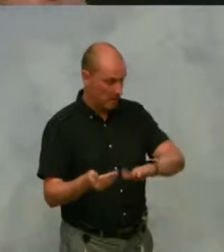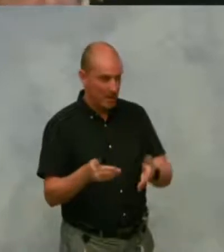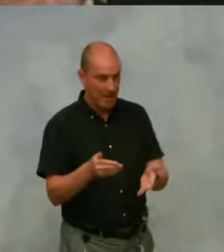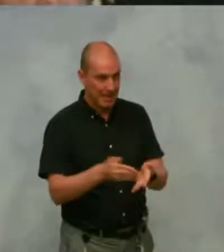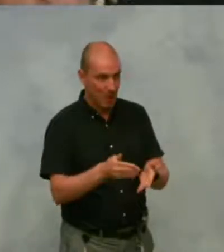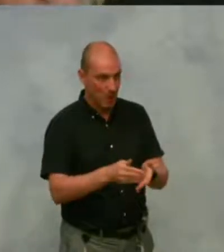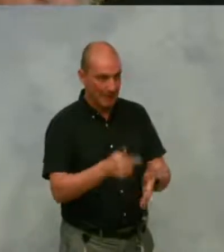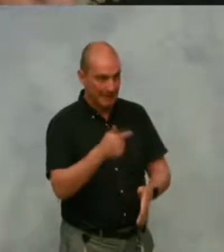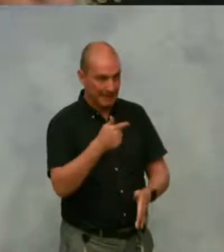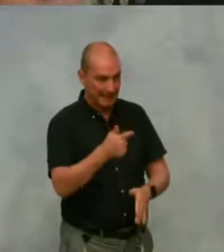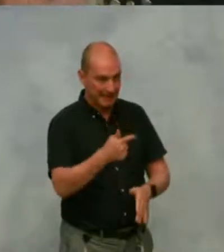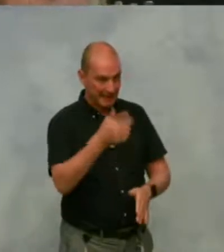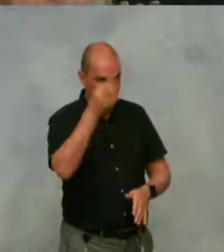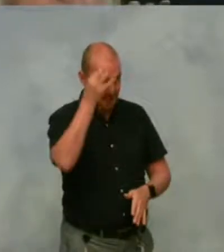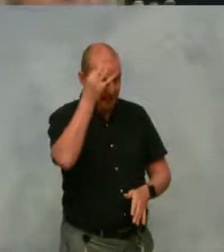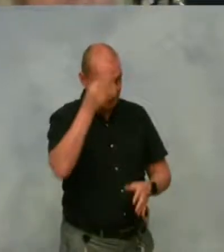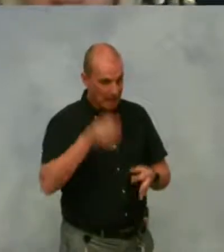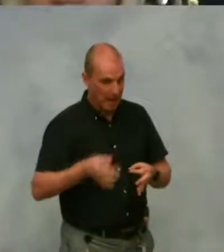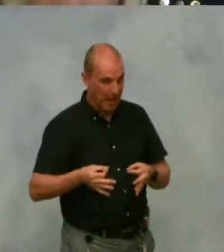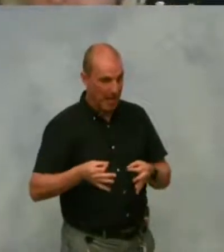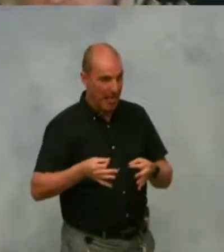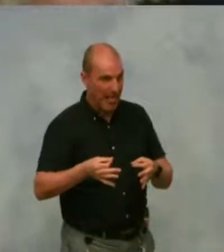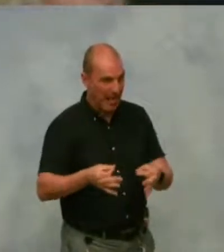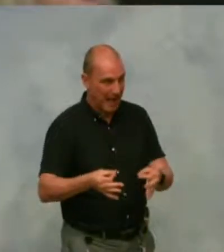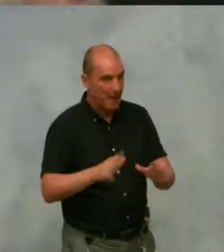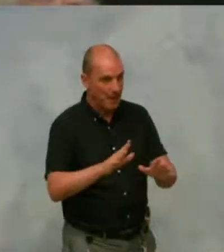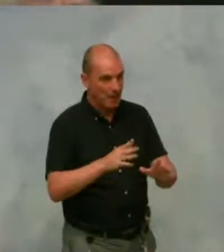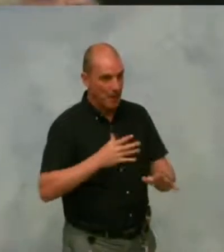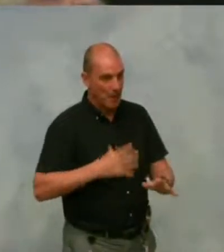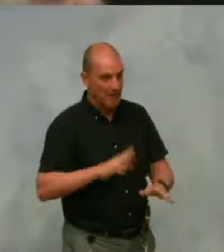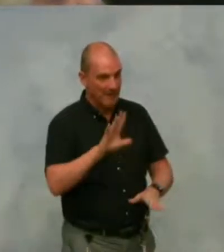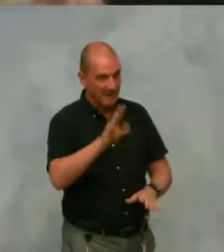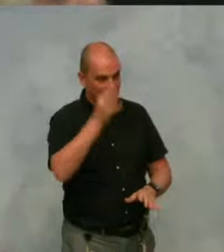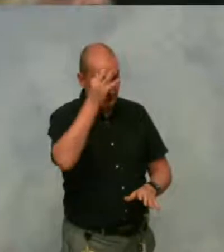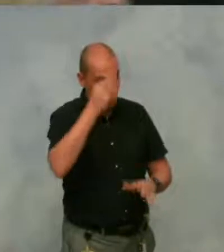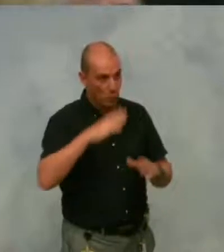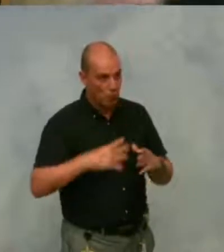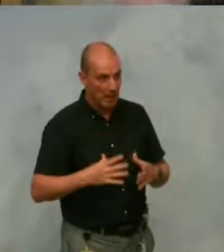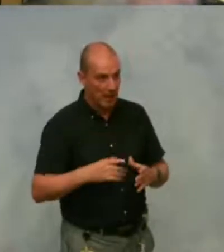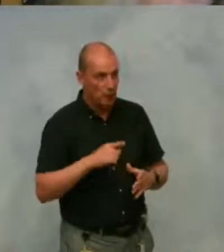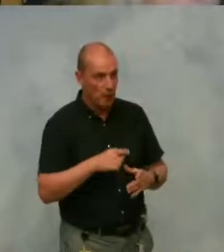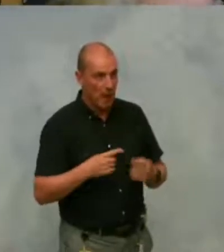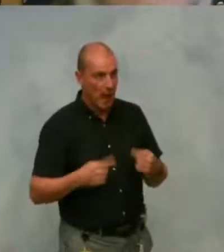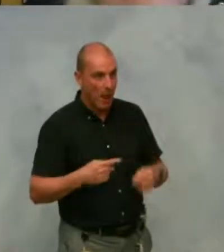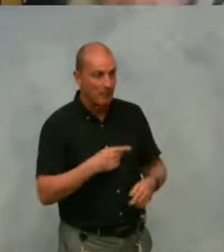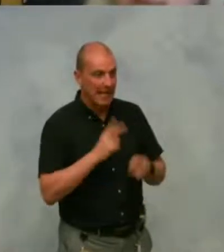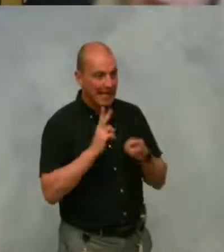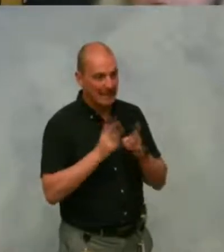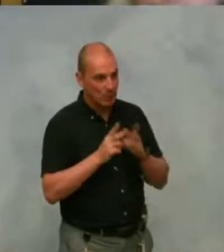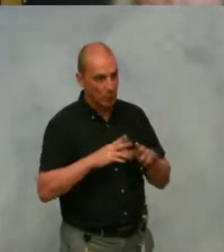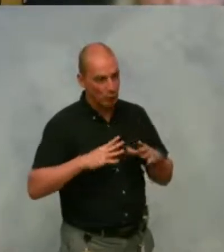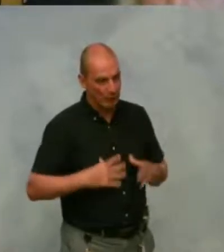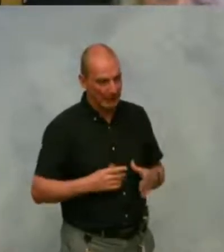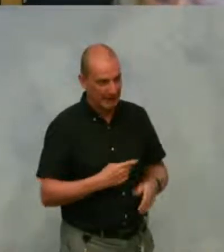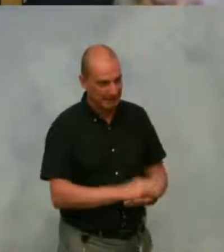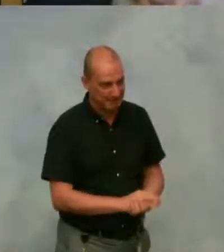allocated time, we'll now take 5 minutes, please, to allow the interpreters a break. Thank you.